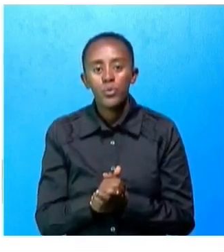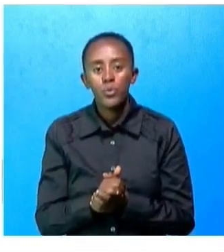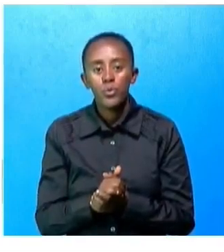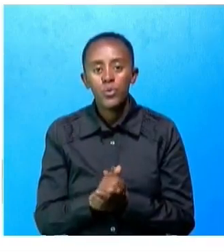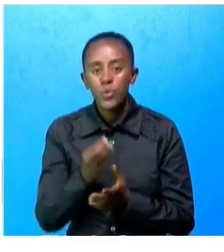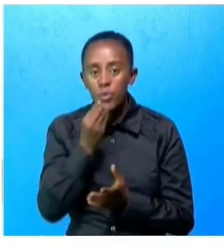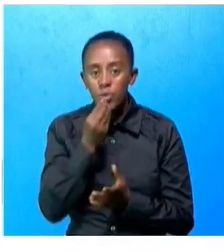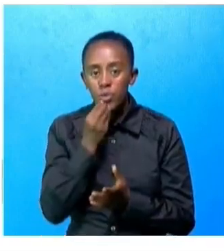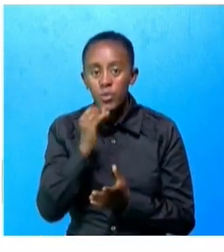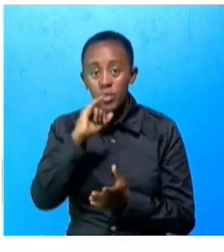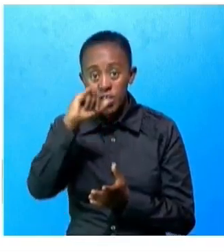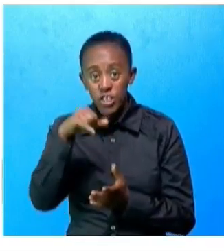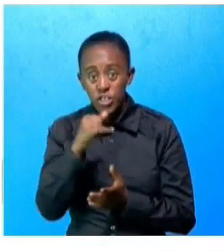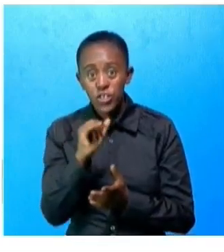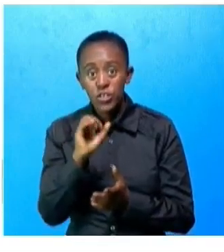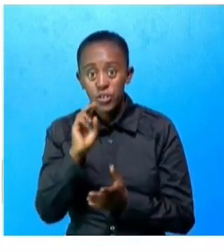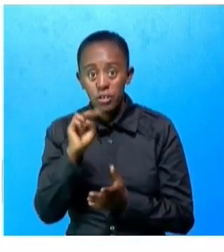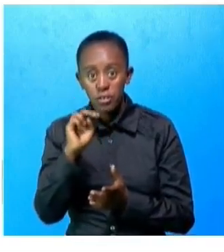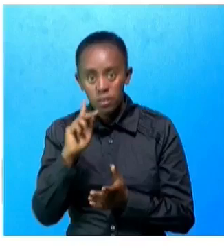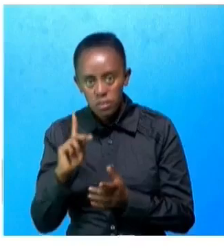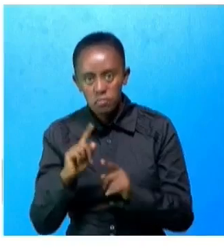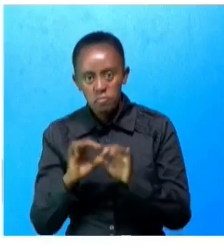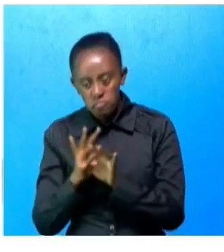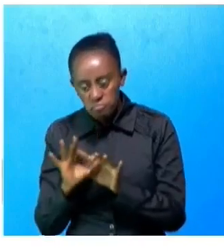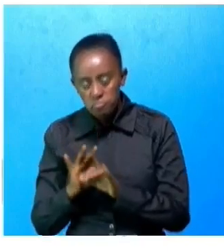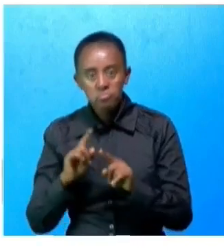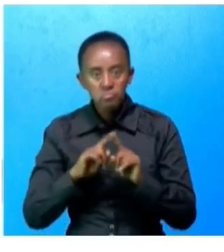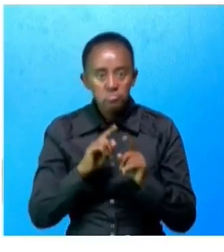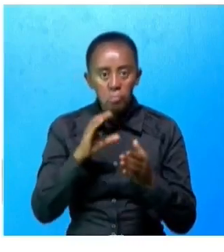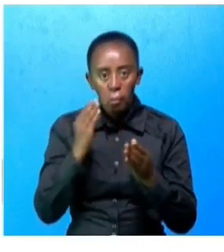eat junk food,